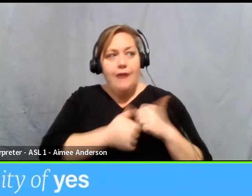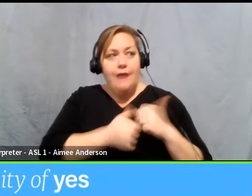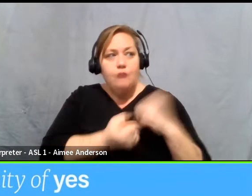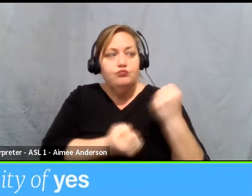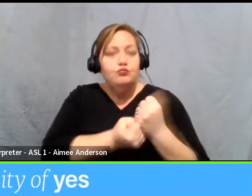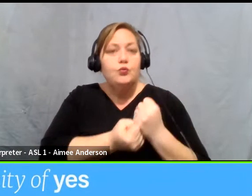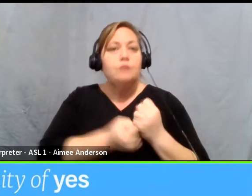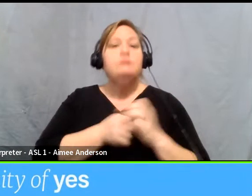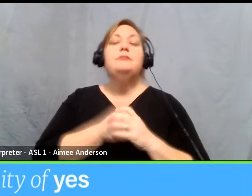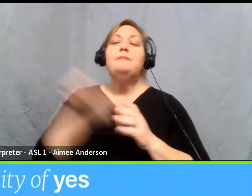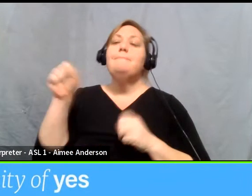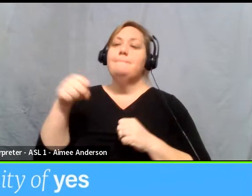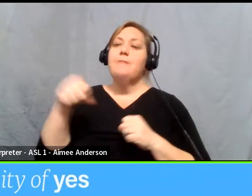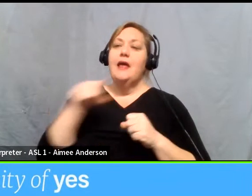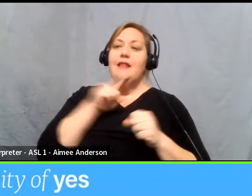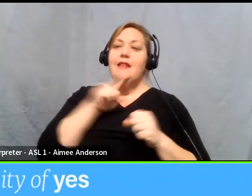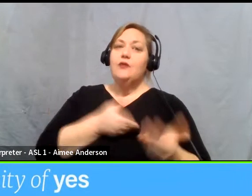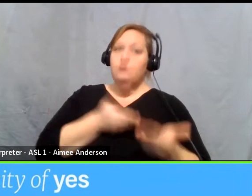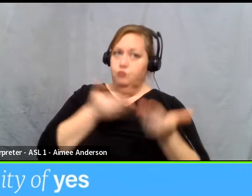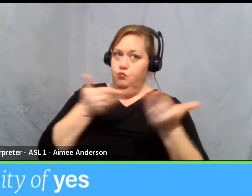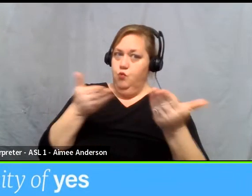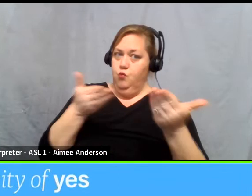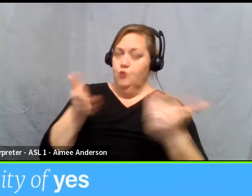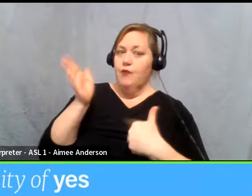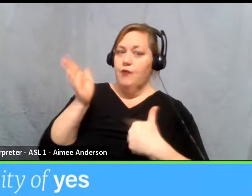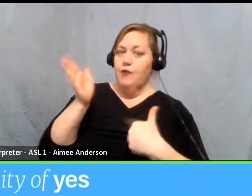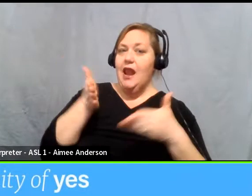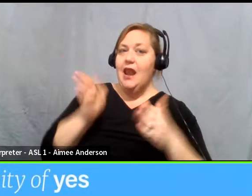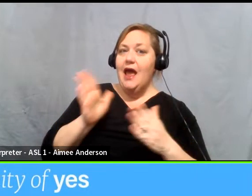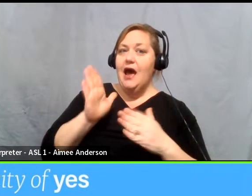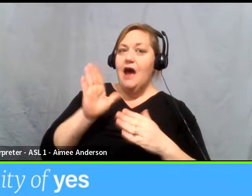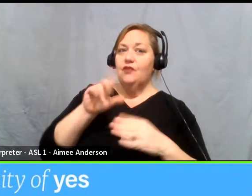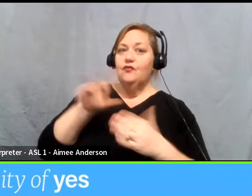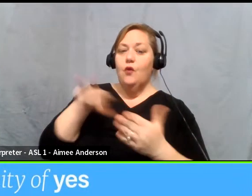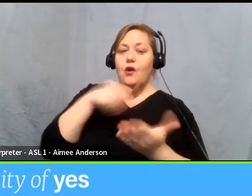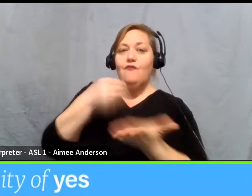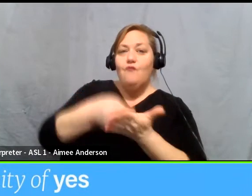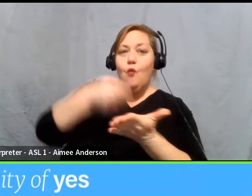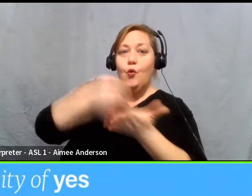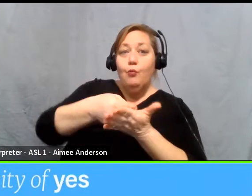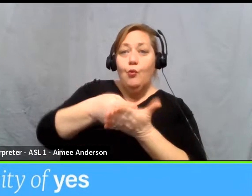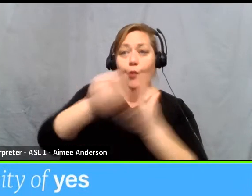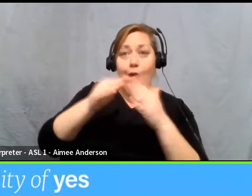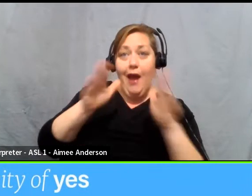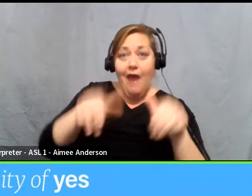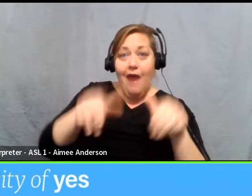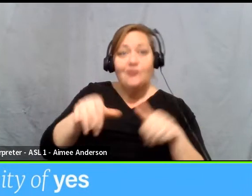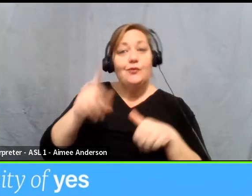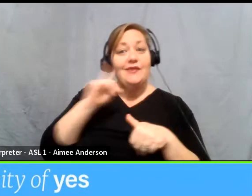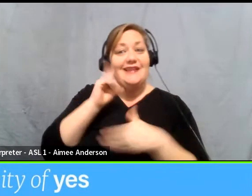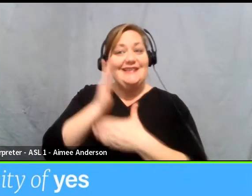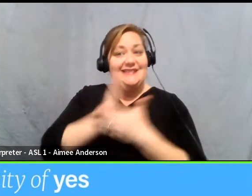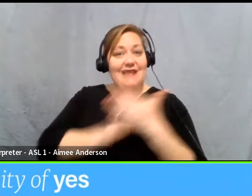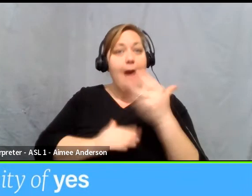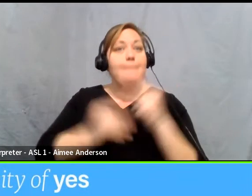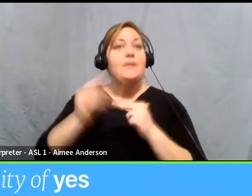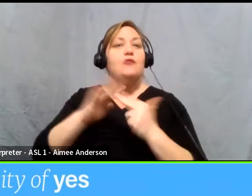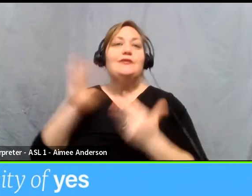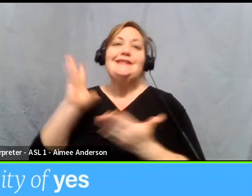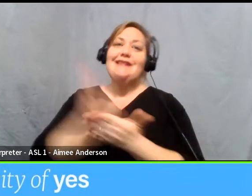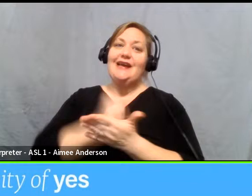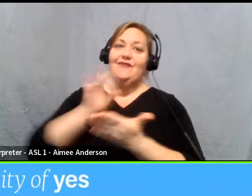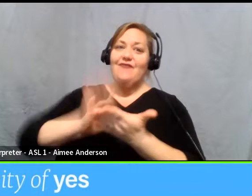this proposal, I spoke on the presentation that it will allow for naturally affordable housing, but we also do think that some buildings will be able to take advantage of